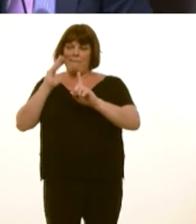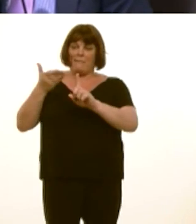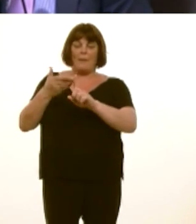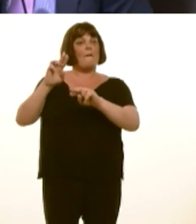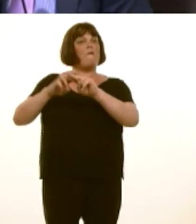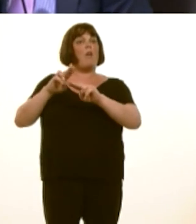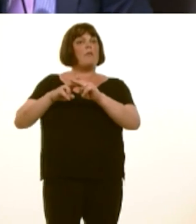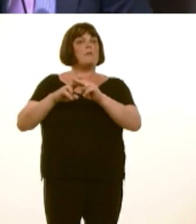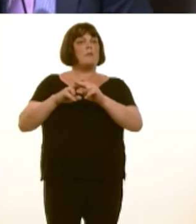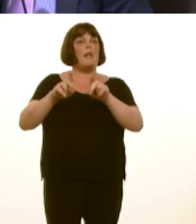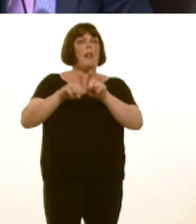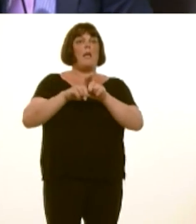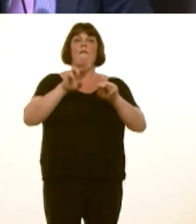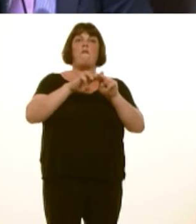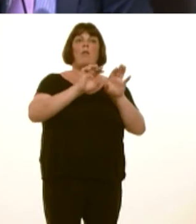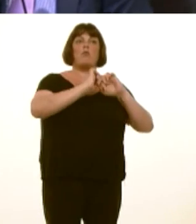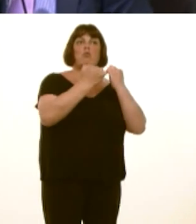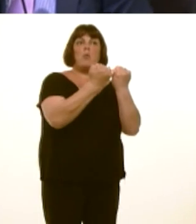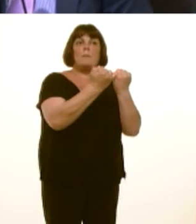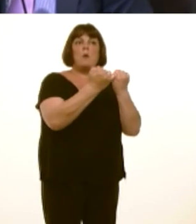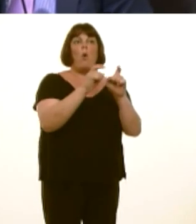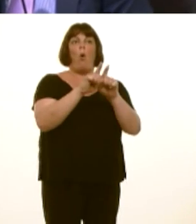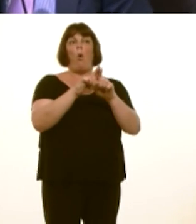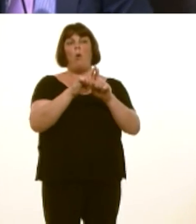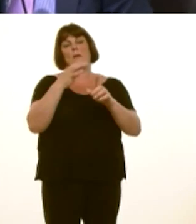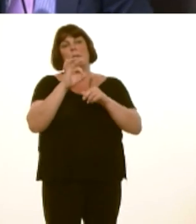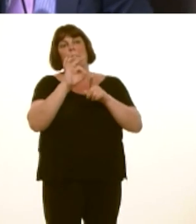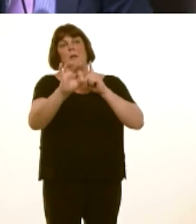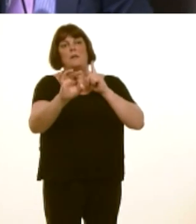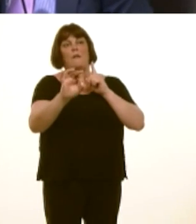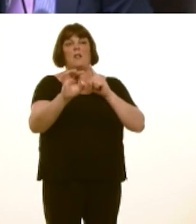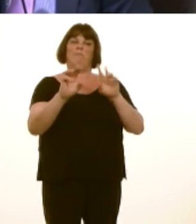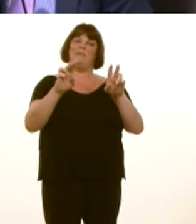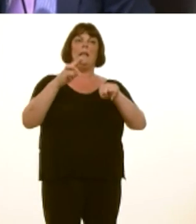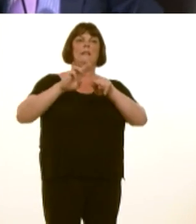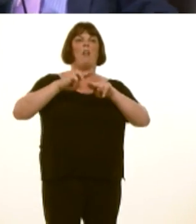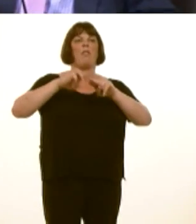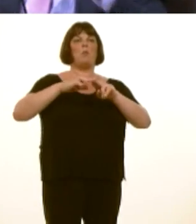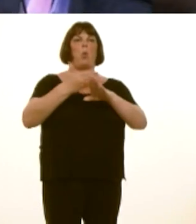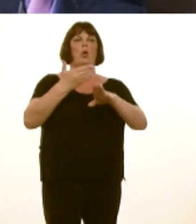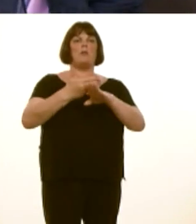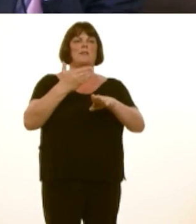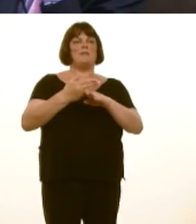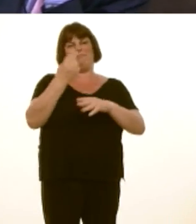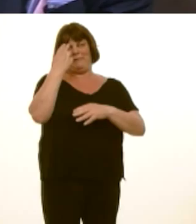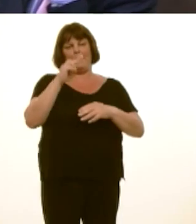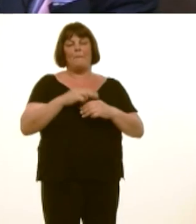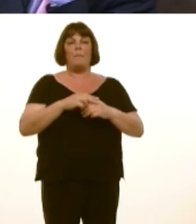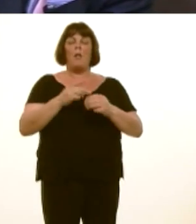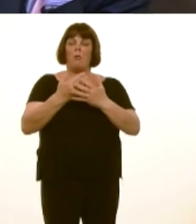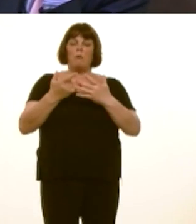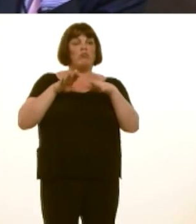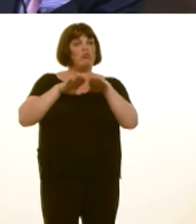fathers, including providing fathers' groups and employing dedicated dads' workers, as they're called. Training has also been provided